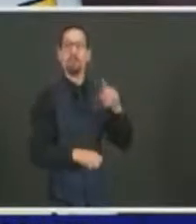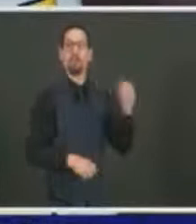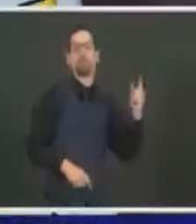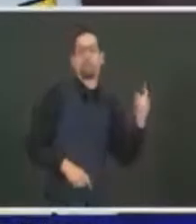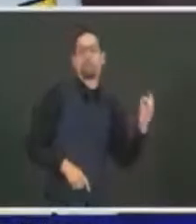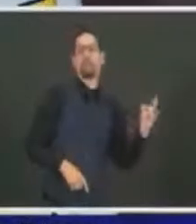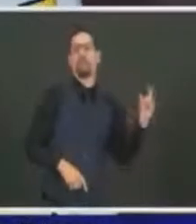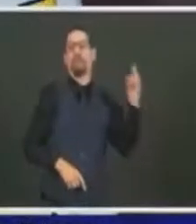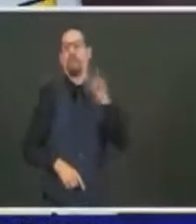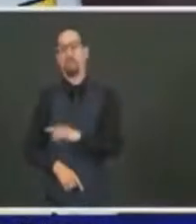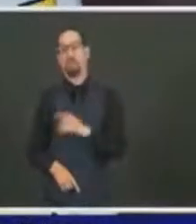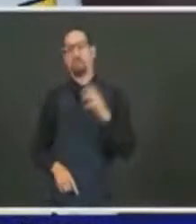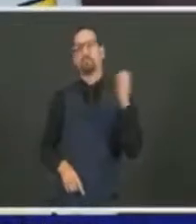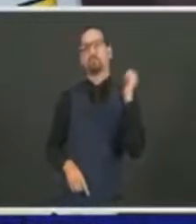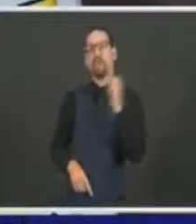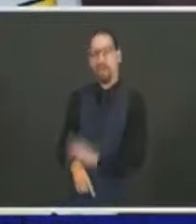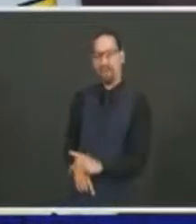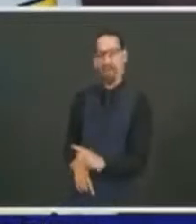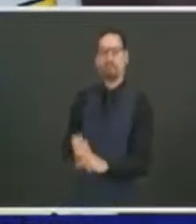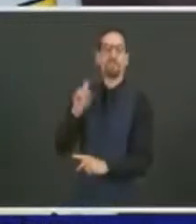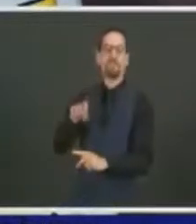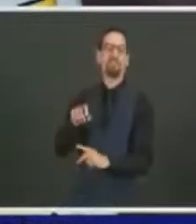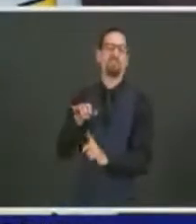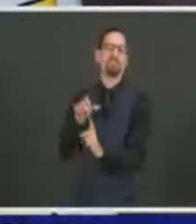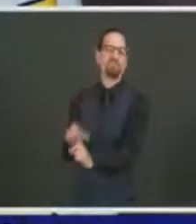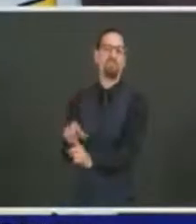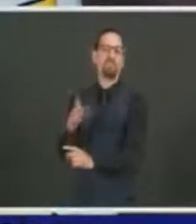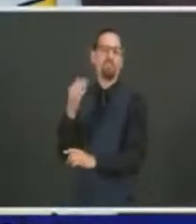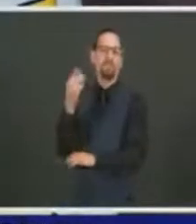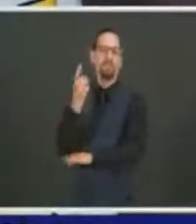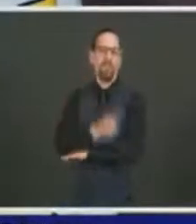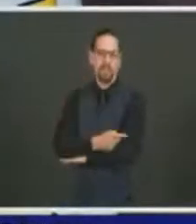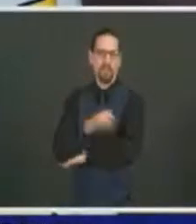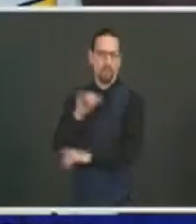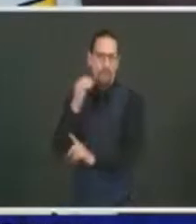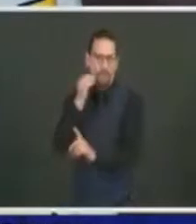you could sign up for a test by going to